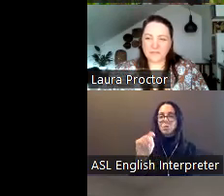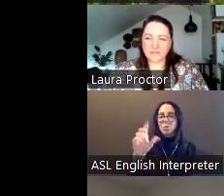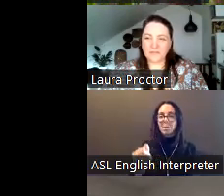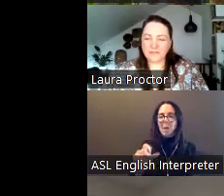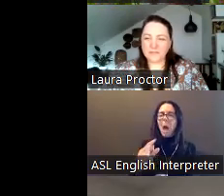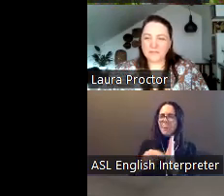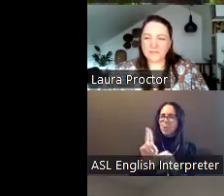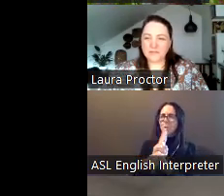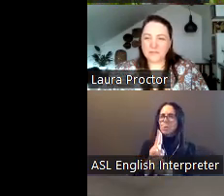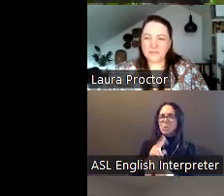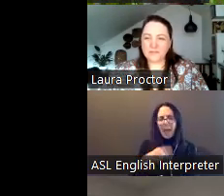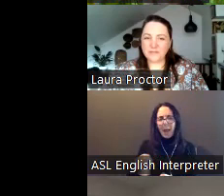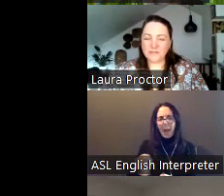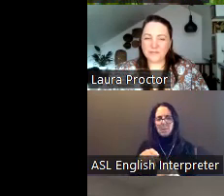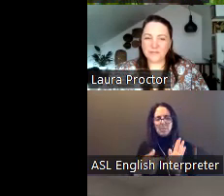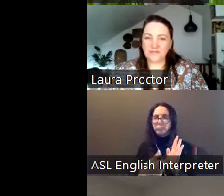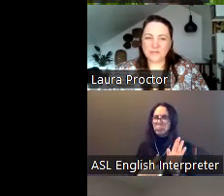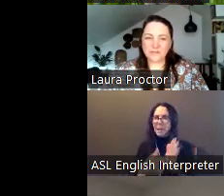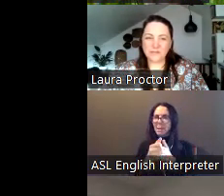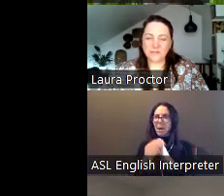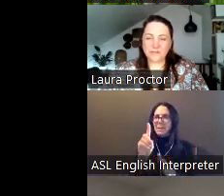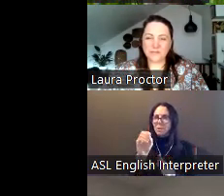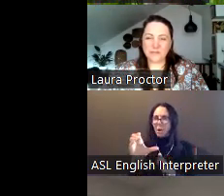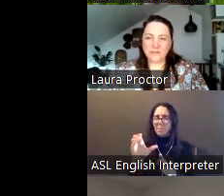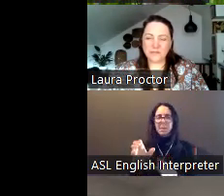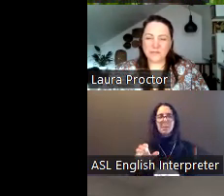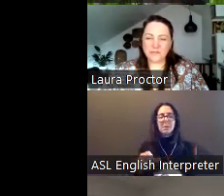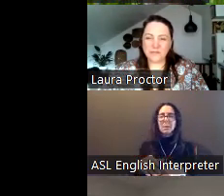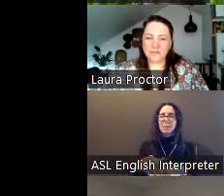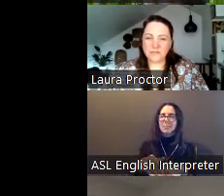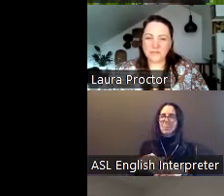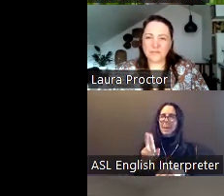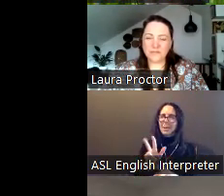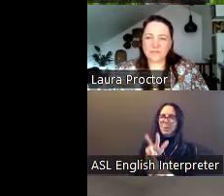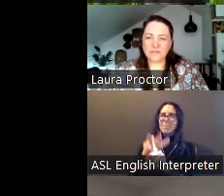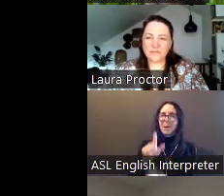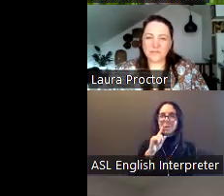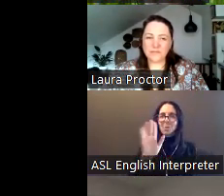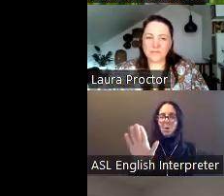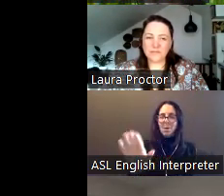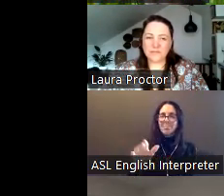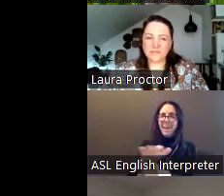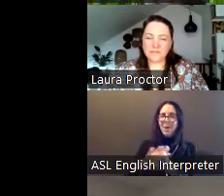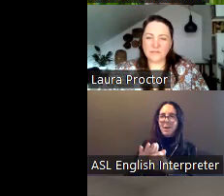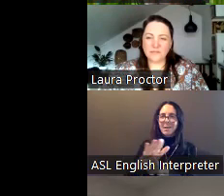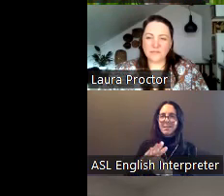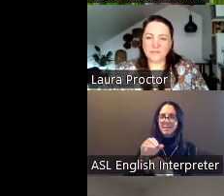example and a guiding document for what works for you in your area, in your areas of